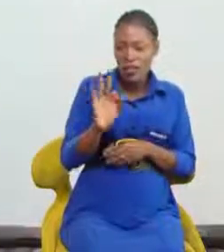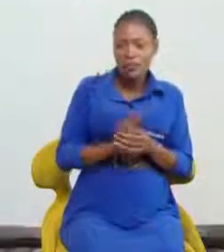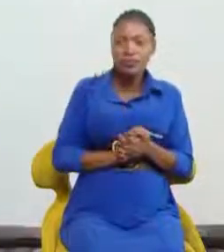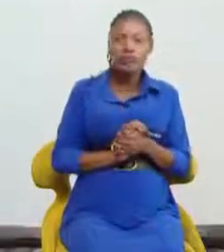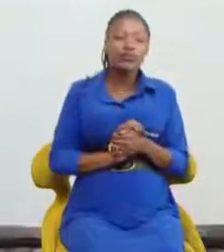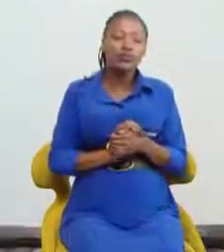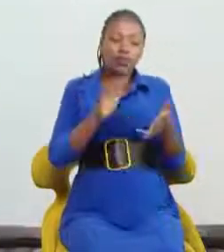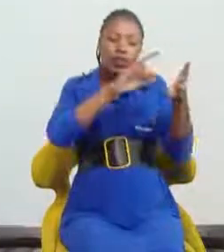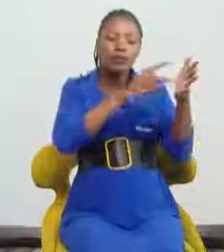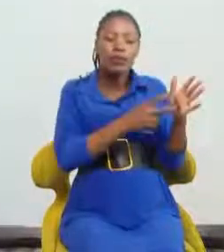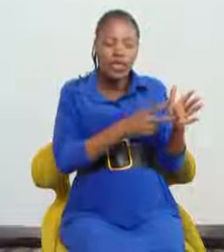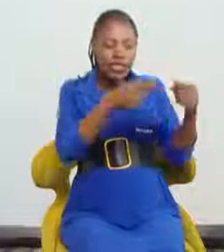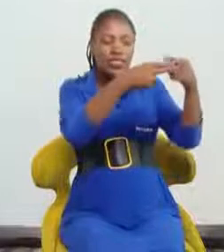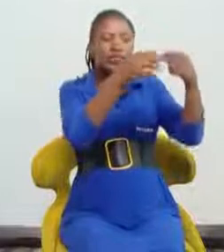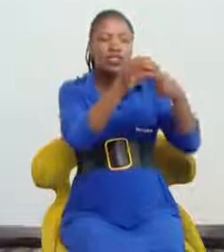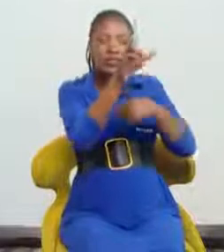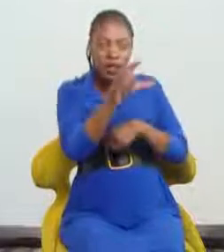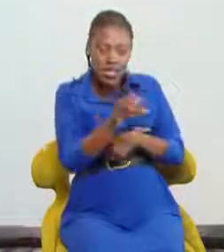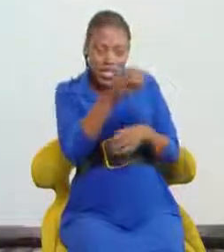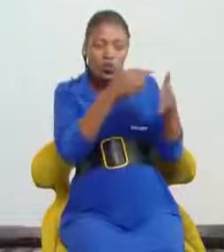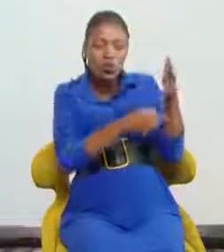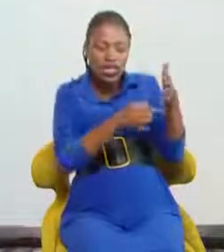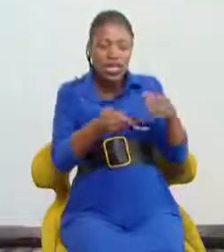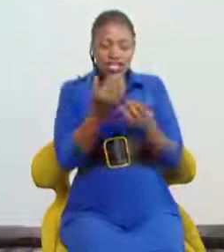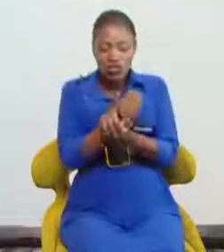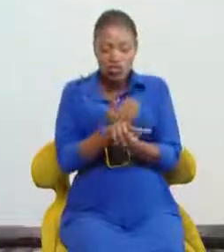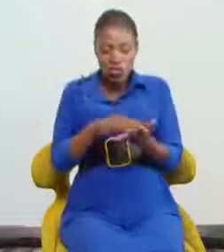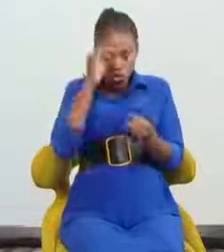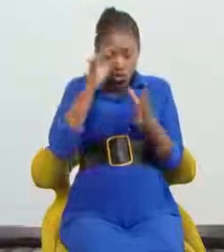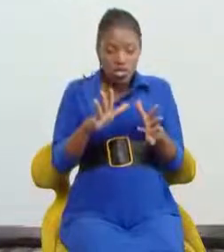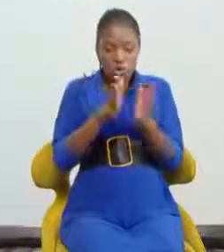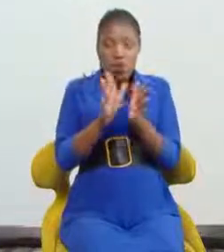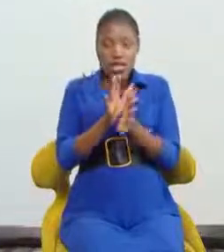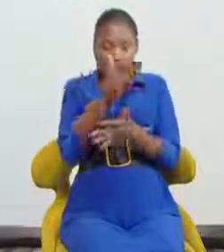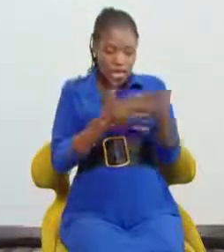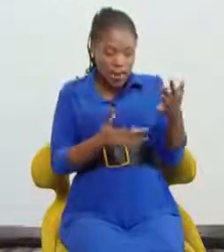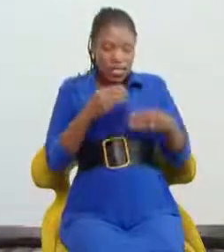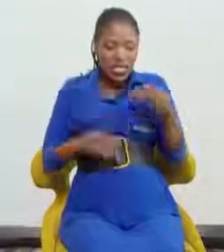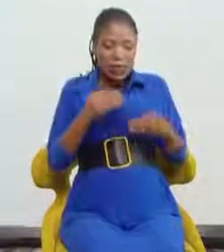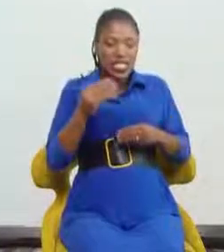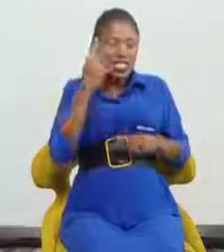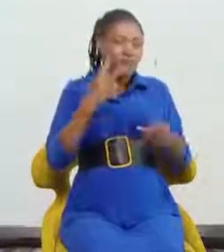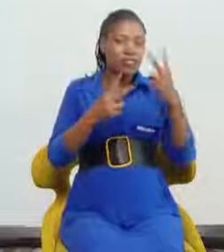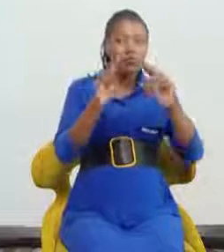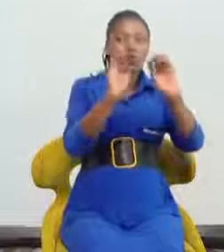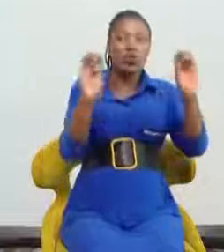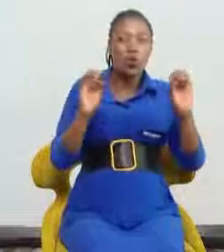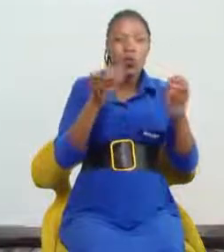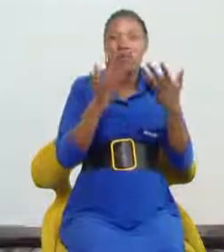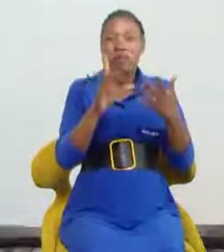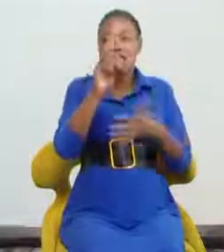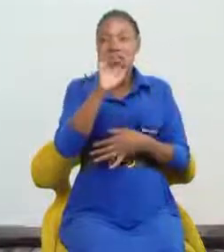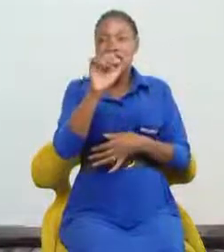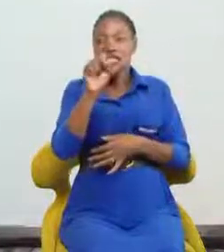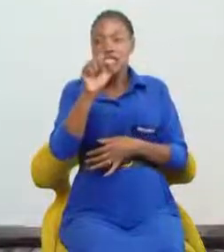And which means that 70% are students with some invisible disabilities. It can be dyslexia, it can be